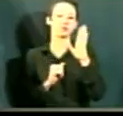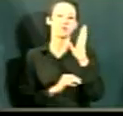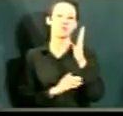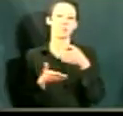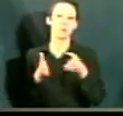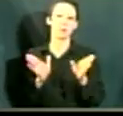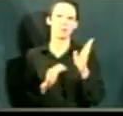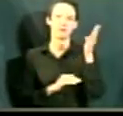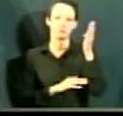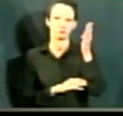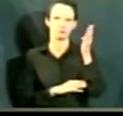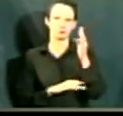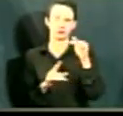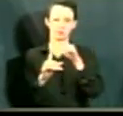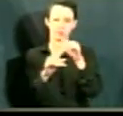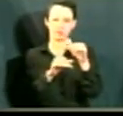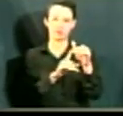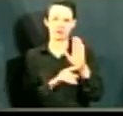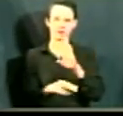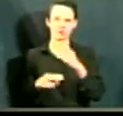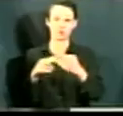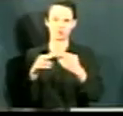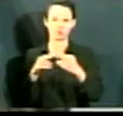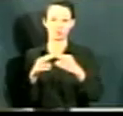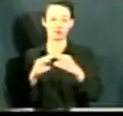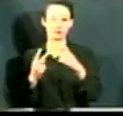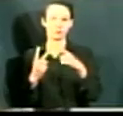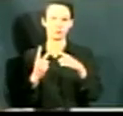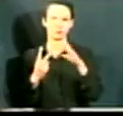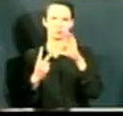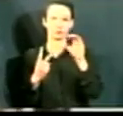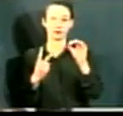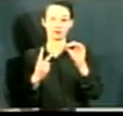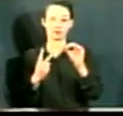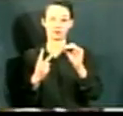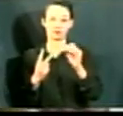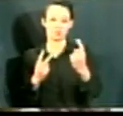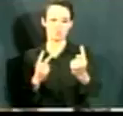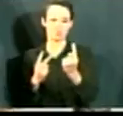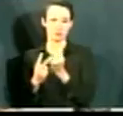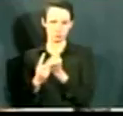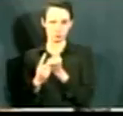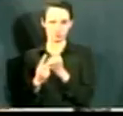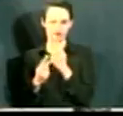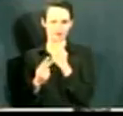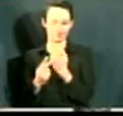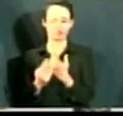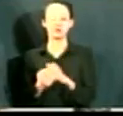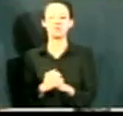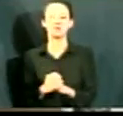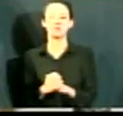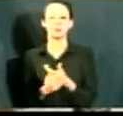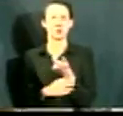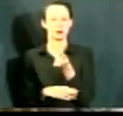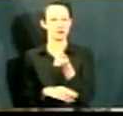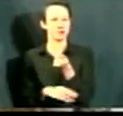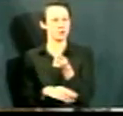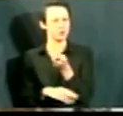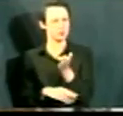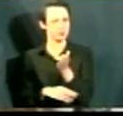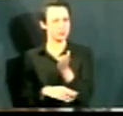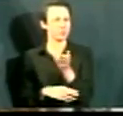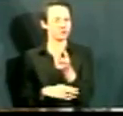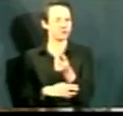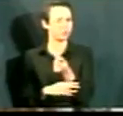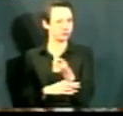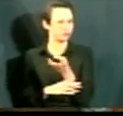forum. And just a reminder to state your name and county when you come up to the podium. And we do have quite a few people signed up tonight, so